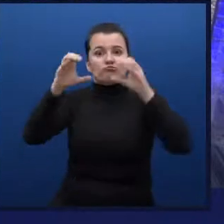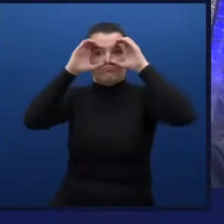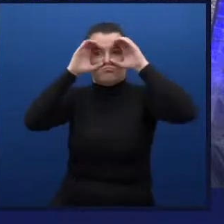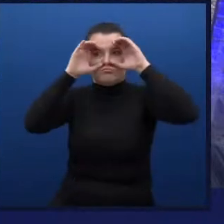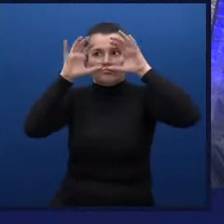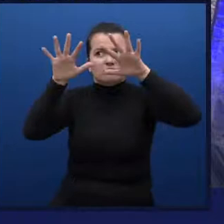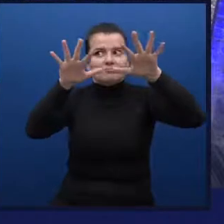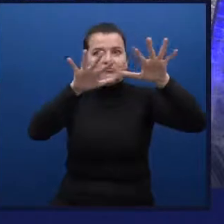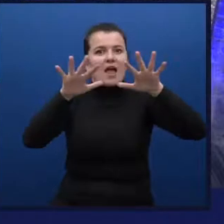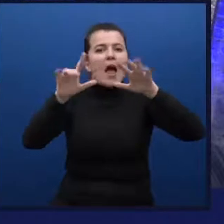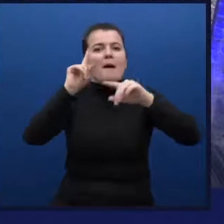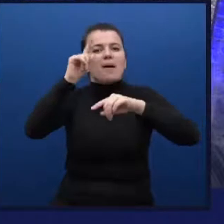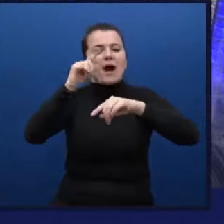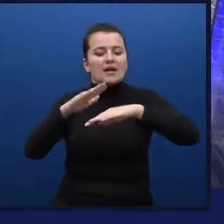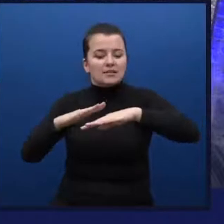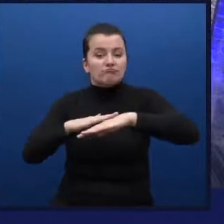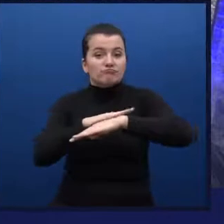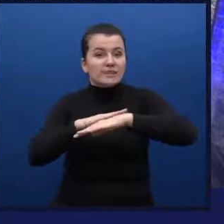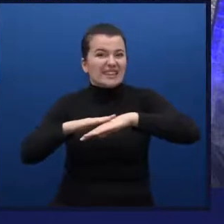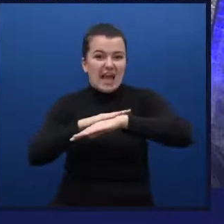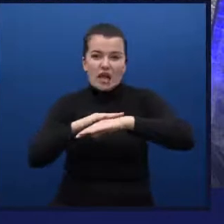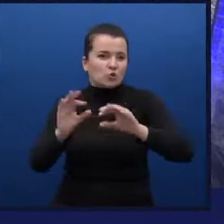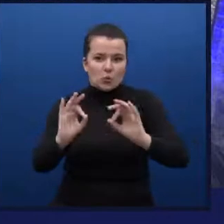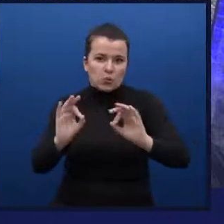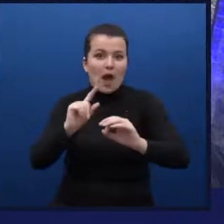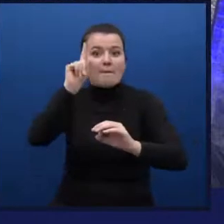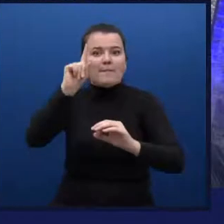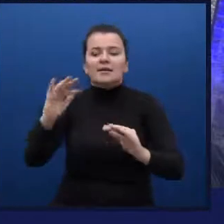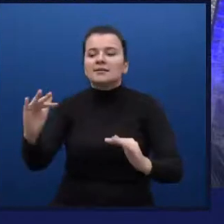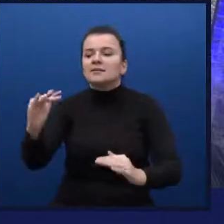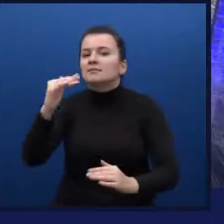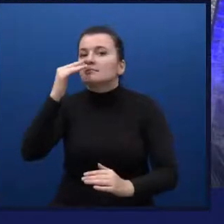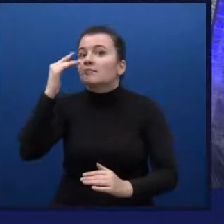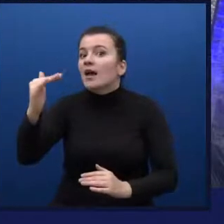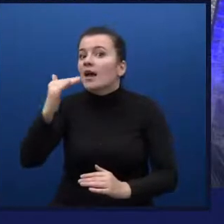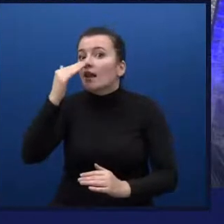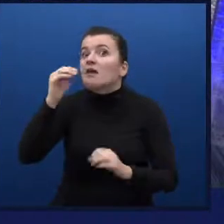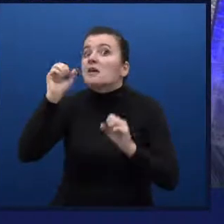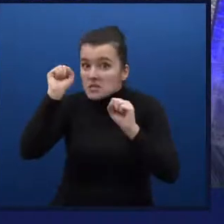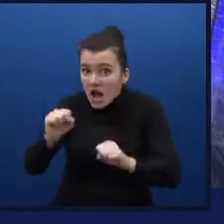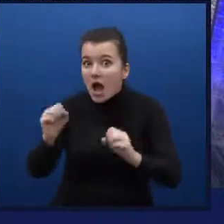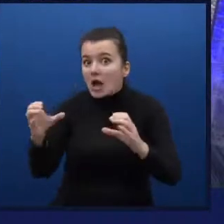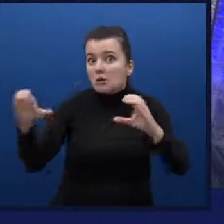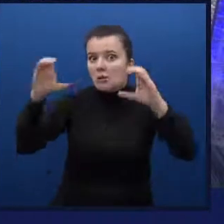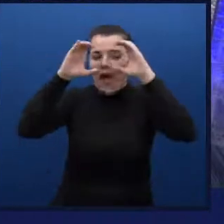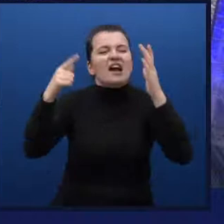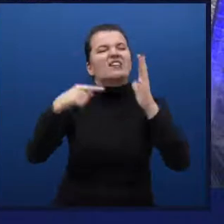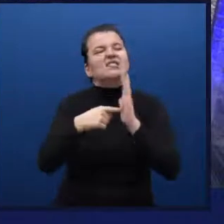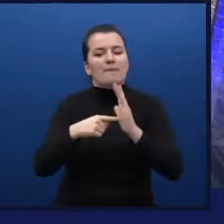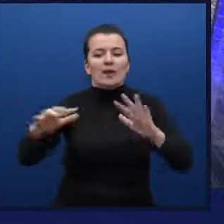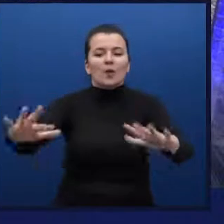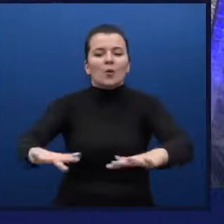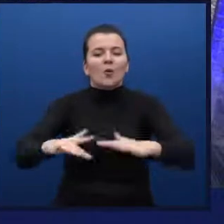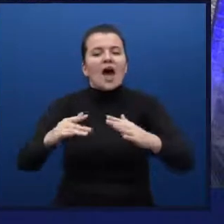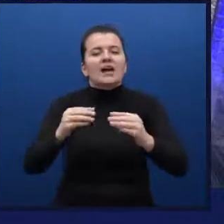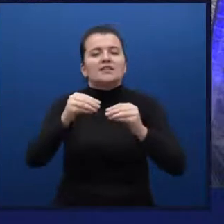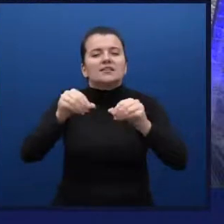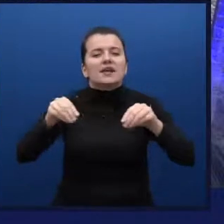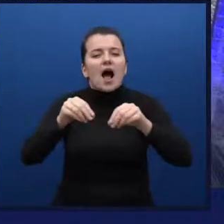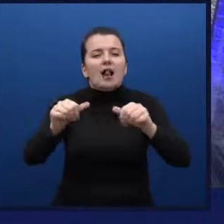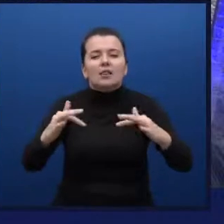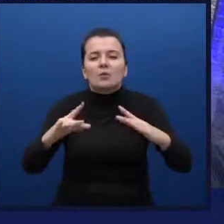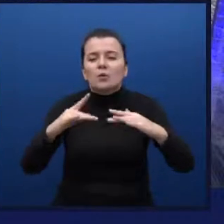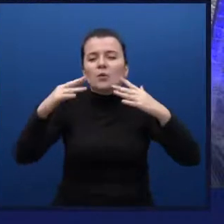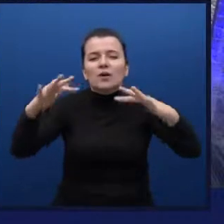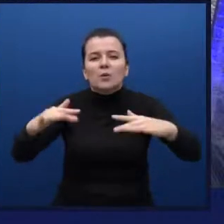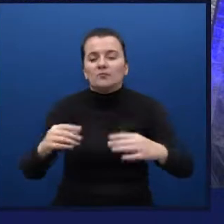smell right now can be simulated in terms of, you know, the devices that we have and smelling of the salt water and the sand and what have you, right? So,